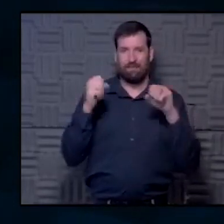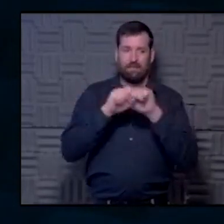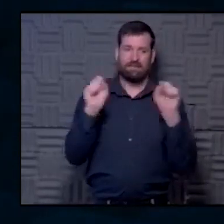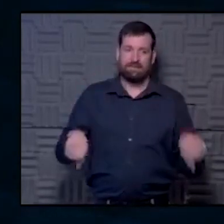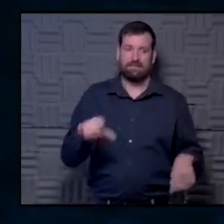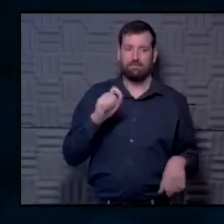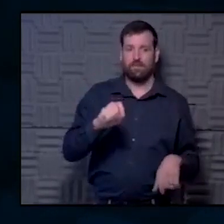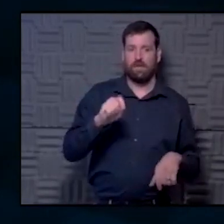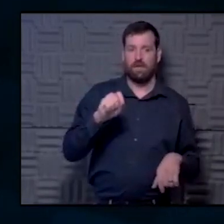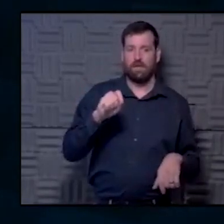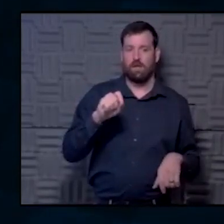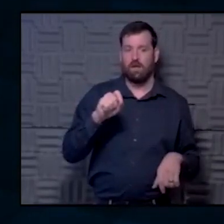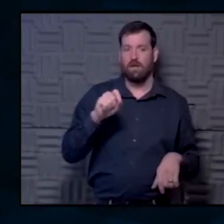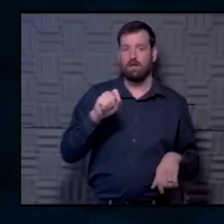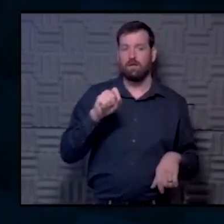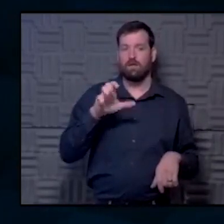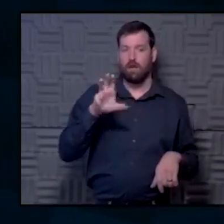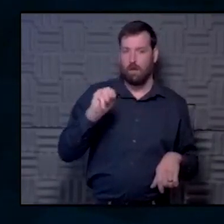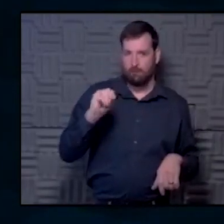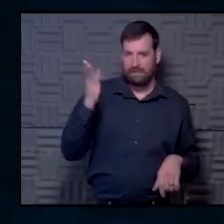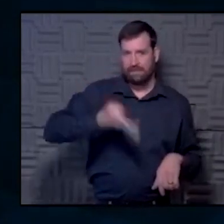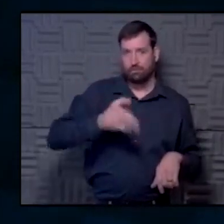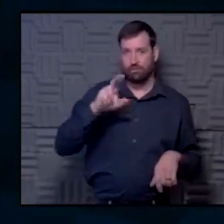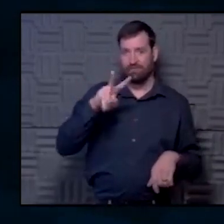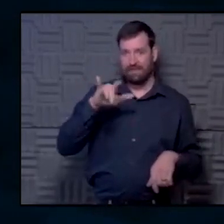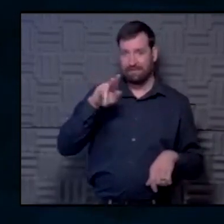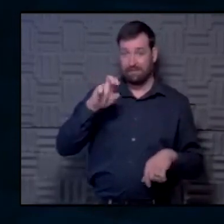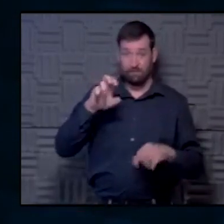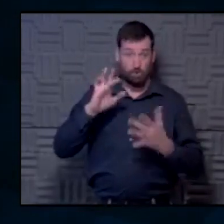kansashealthsystem.com/vaccine. If you can't get there on